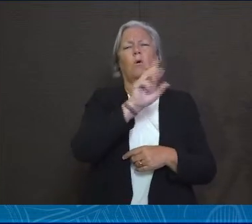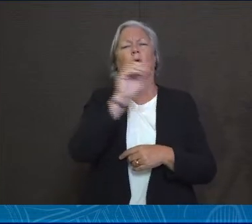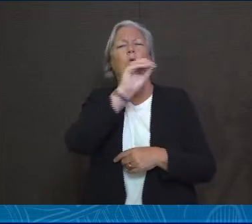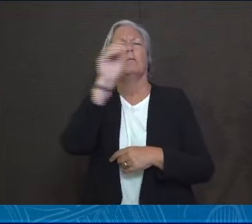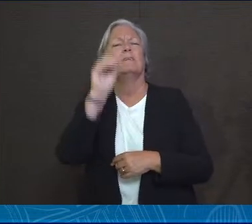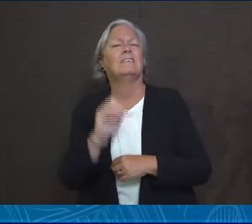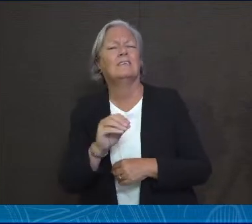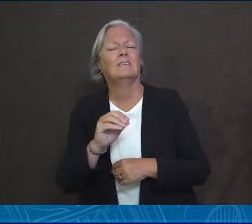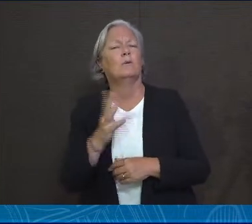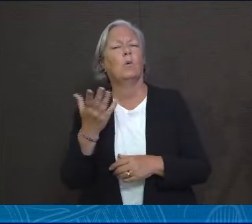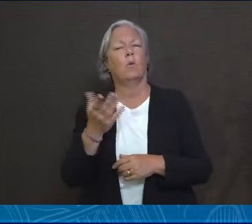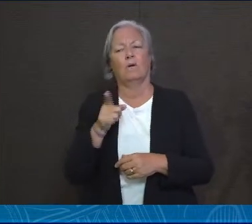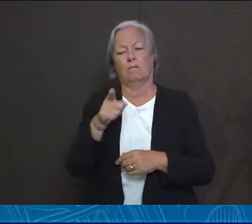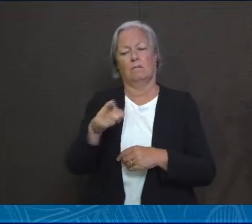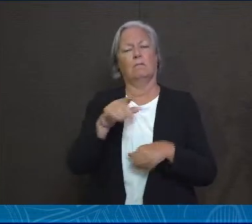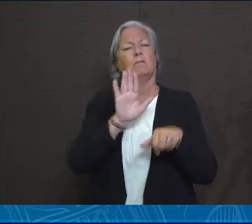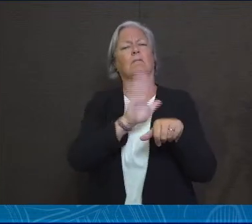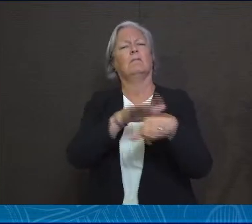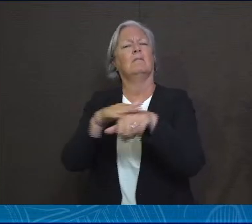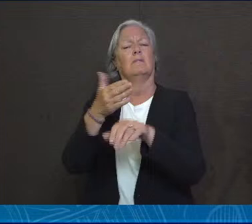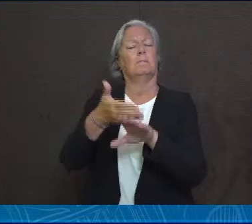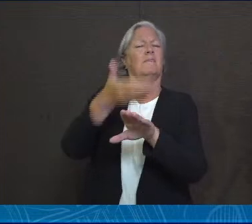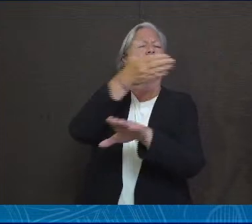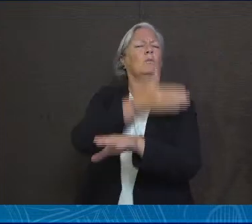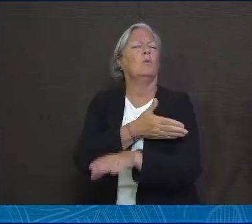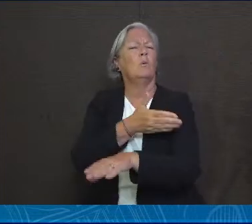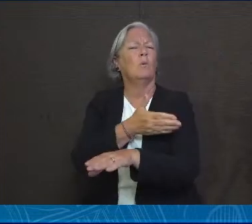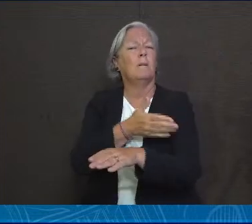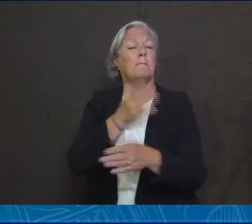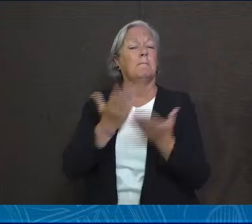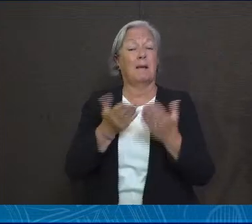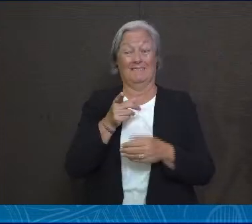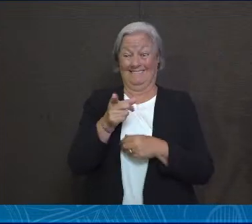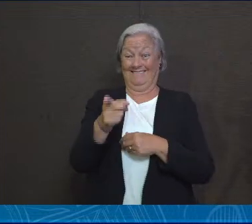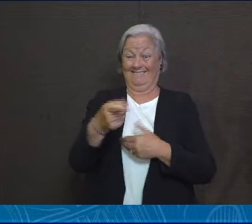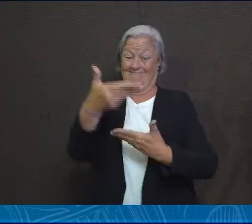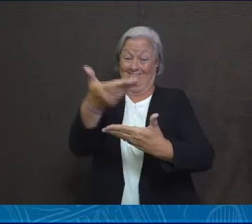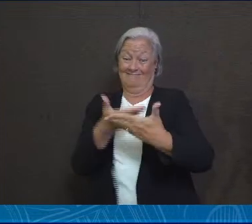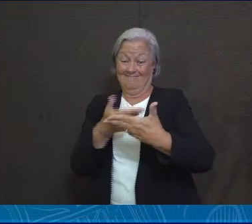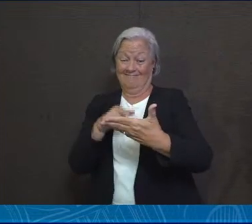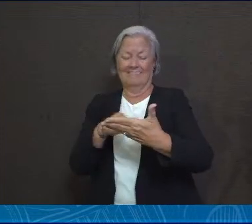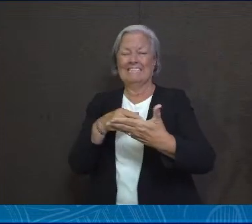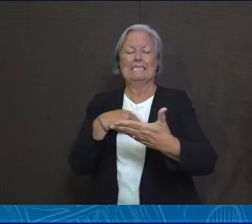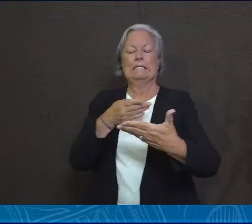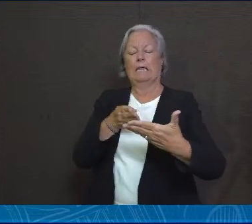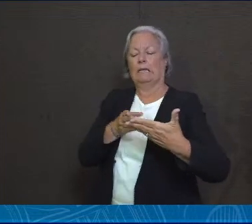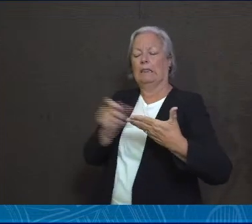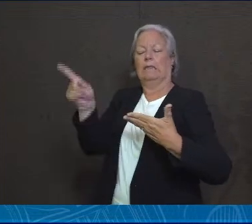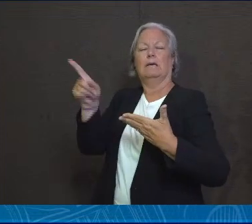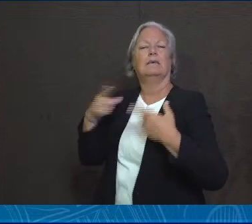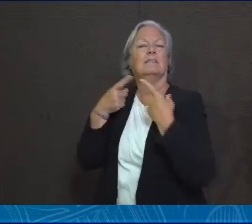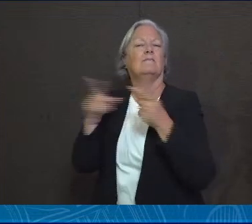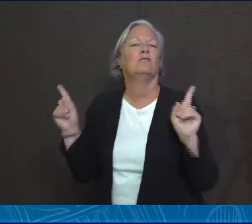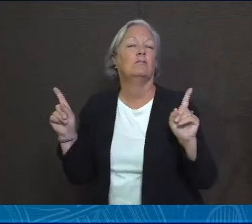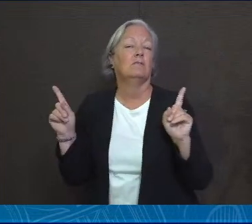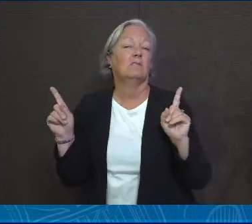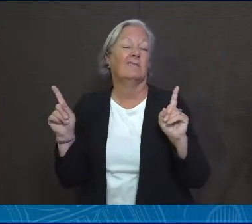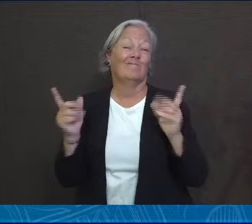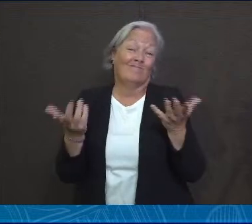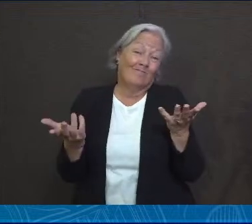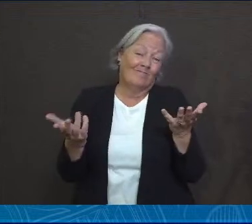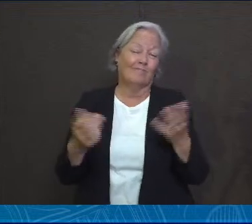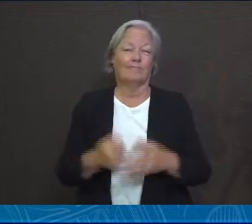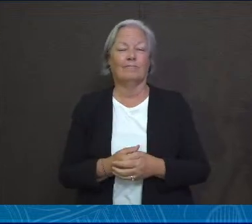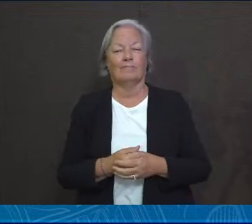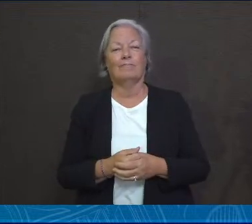work outside of the formal models sometimes. Oftentimes, we fall into this situation where